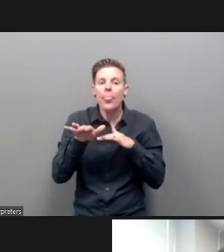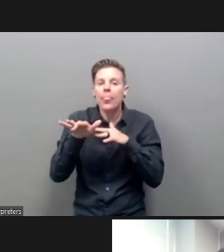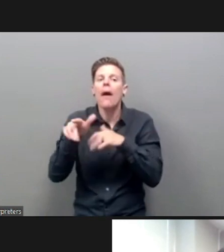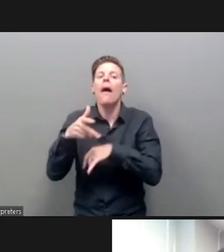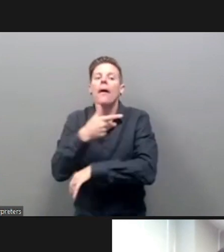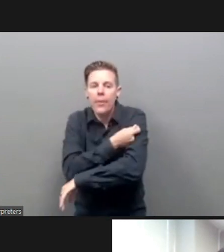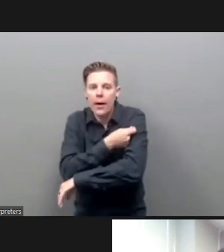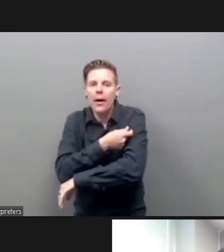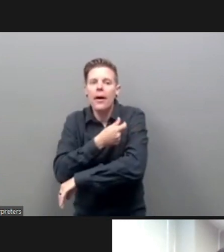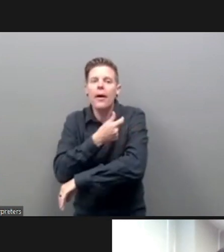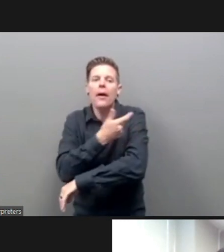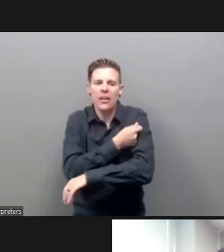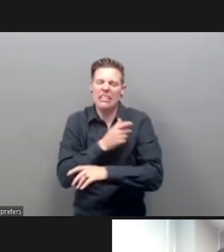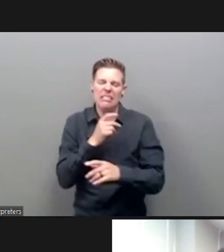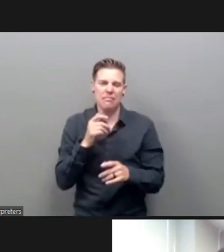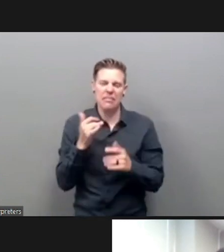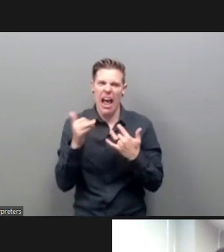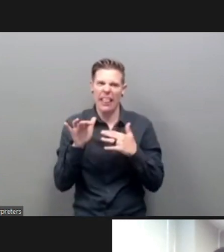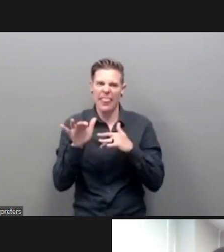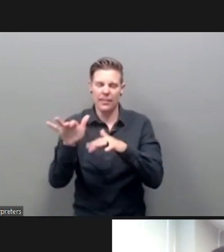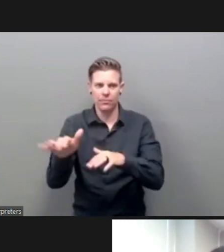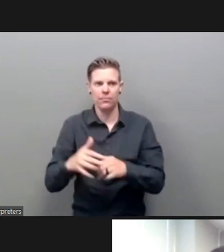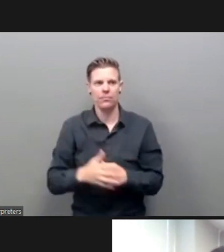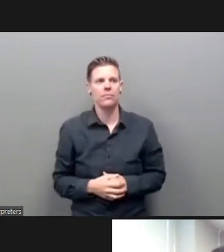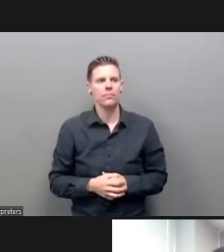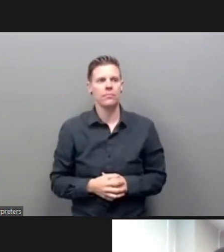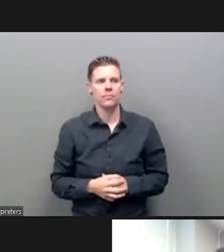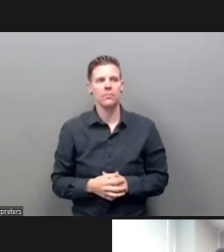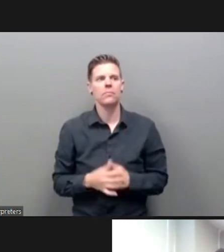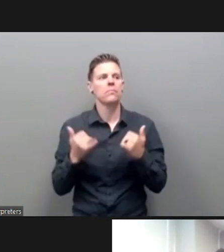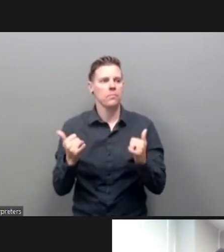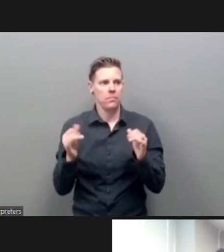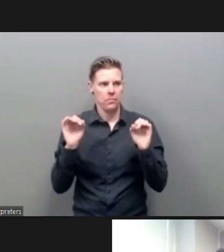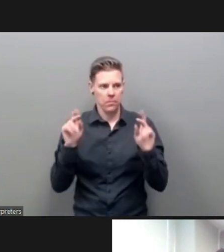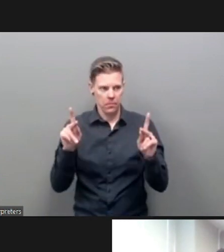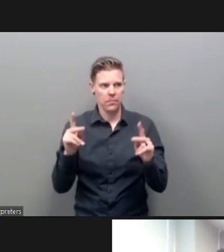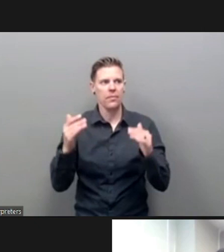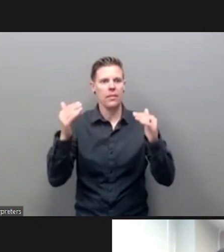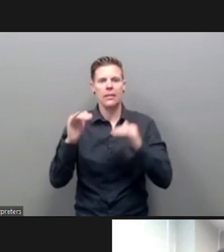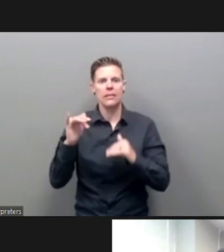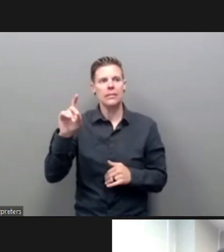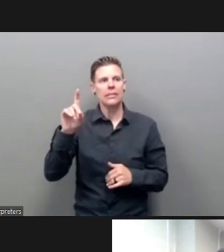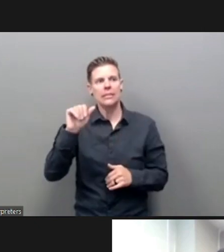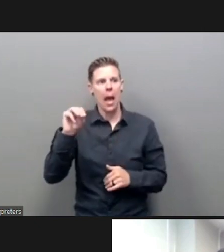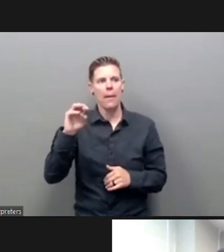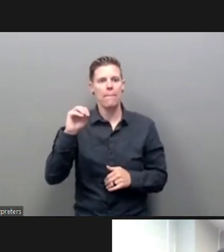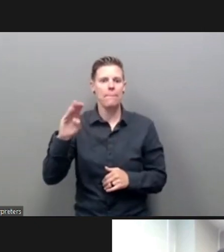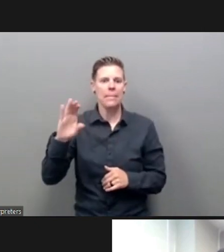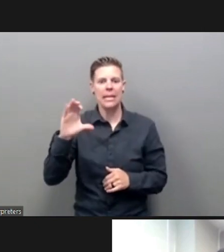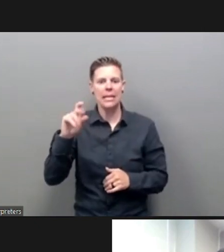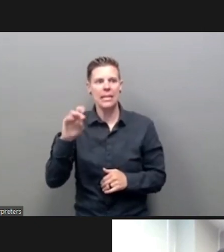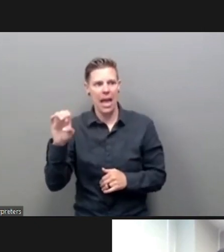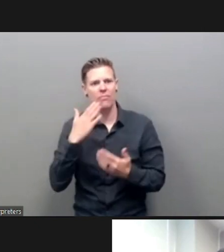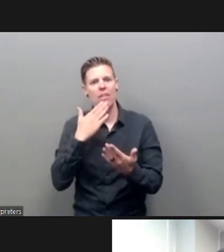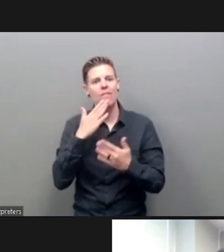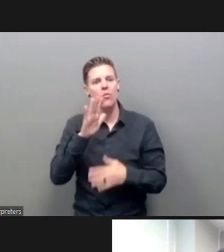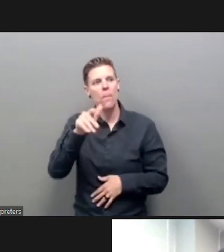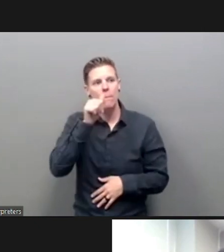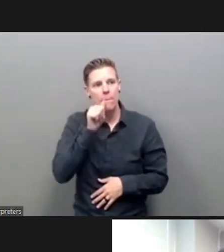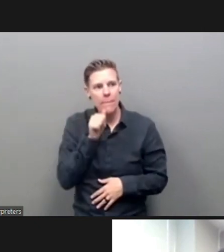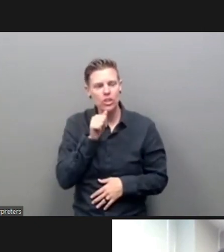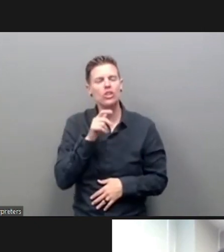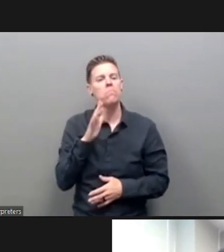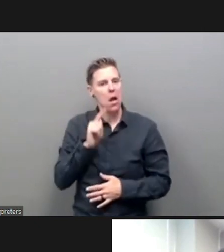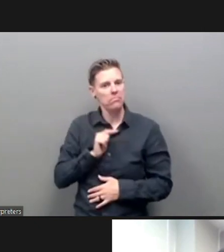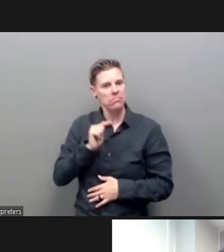Thank you, everybody. Great. And Dan McKay, thanks for your indulgence there. We'll turn to you next, followed by Julie Frendak, followed